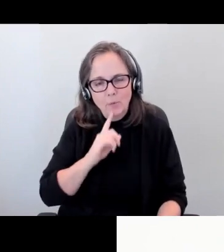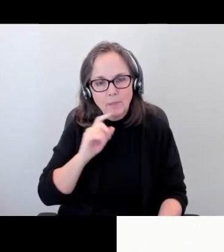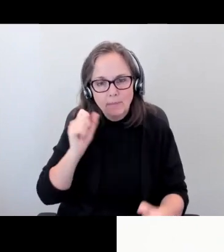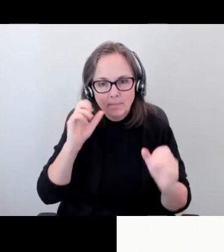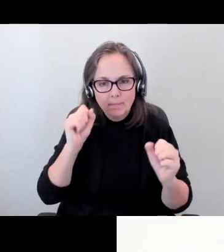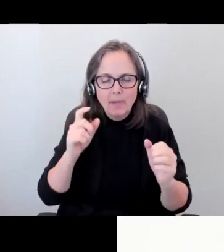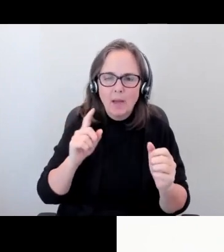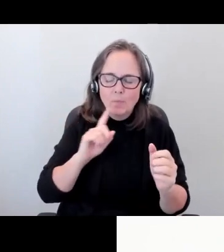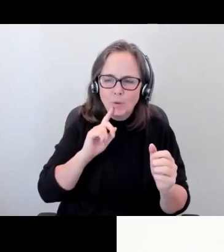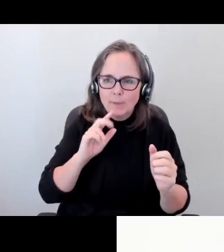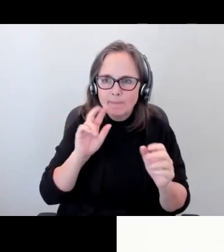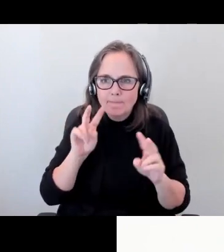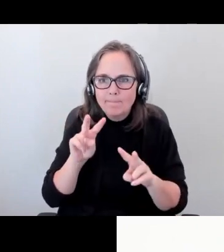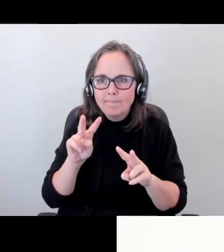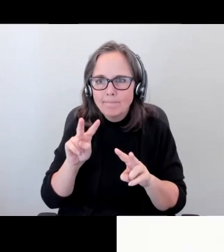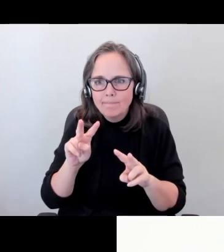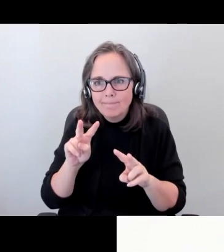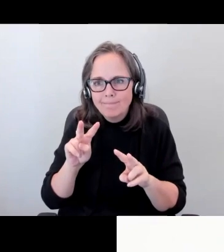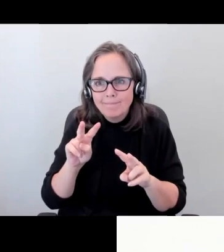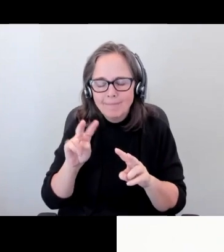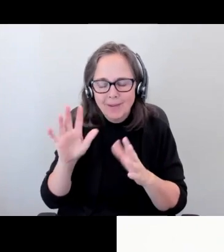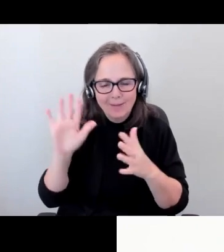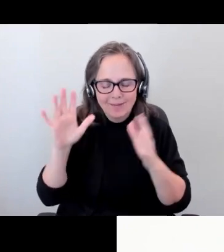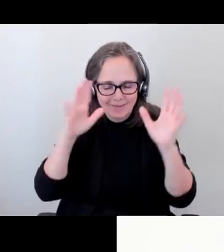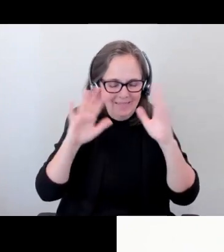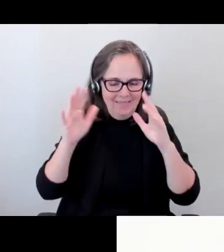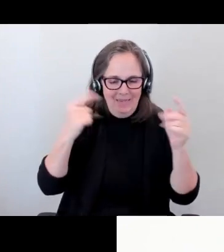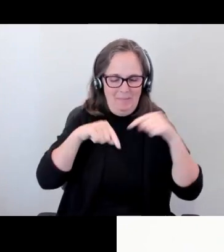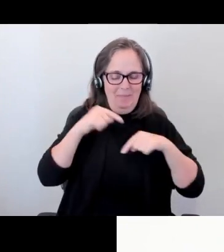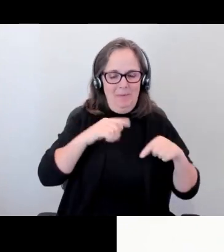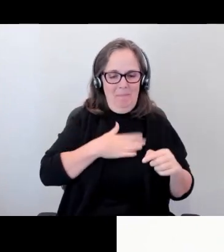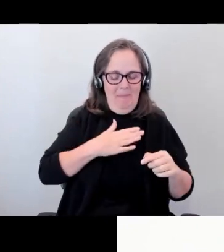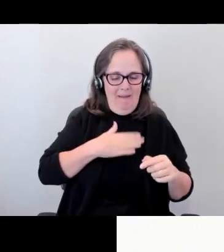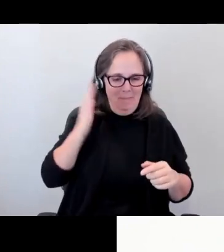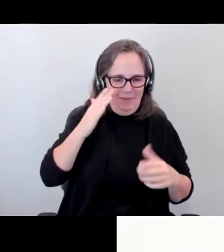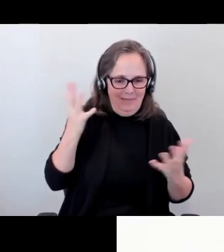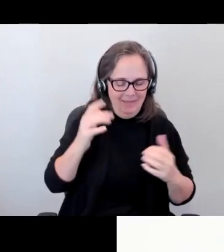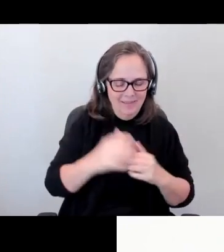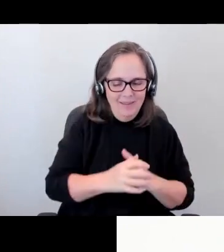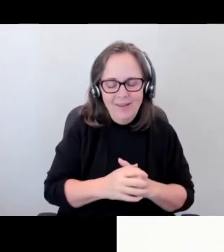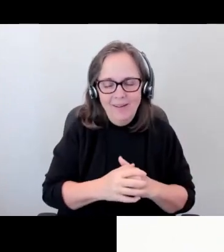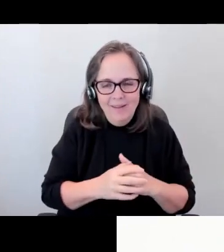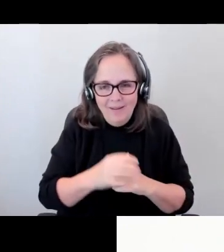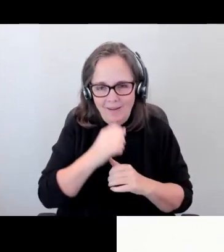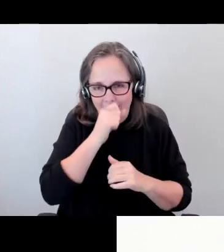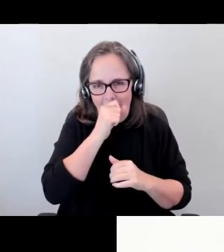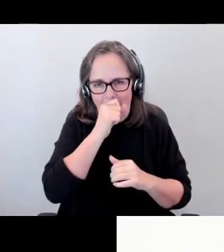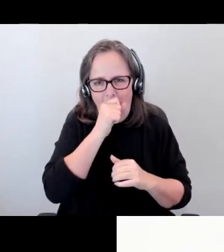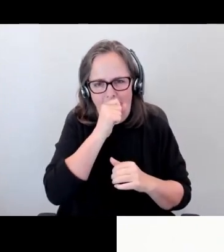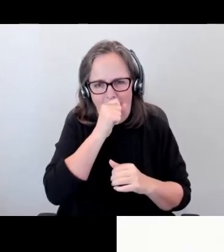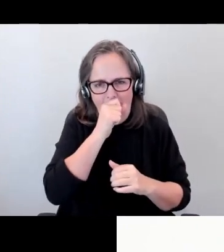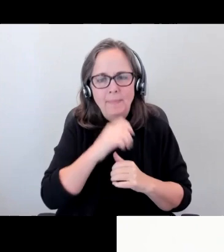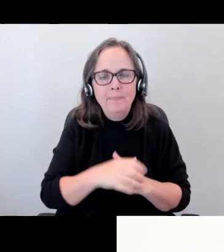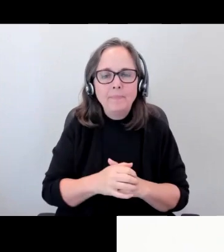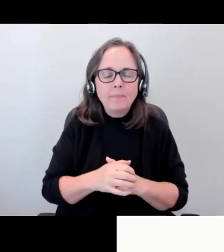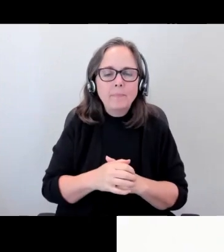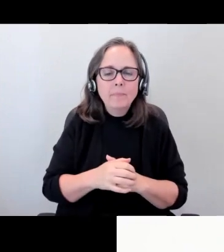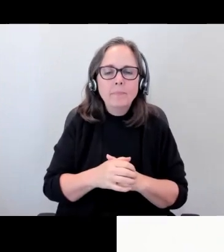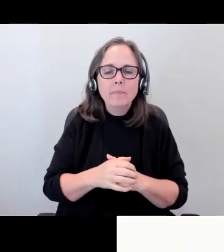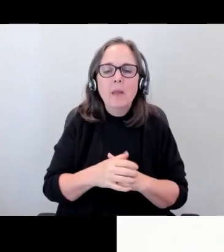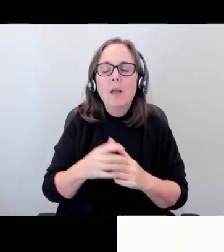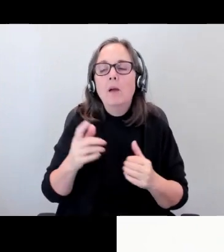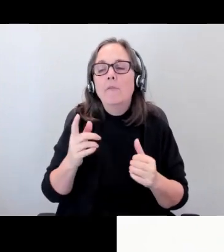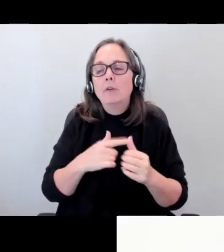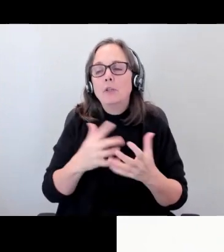actually caught up in your presentation, and so I'm trying to gather my thoughts here with regards to talking about cancer support community. And to all attendees, I want to